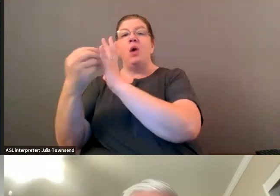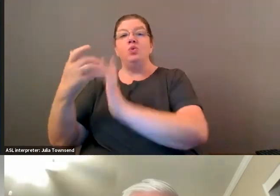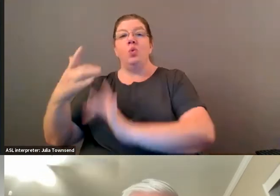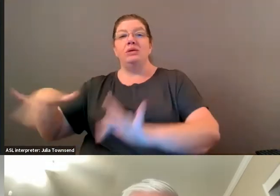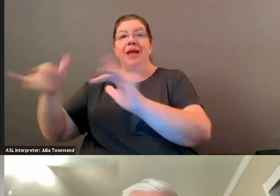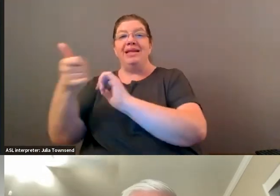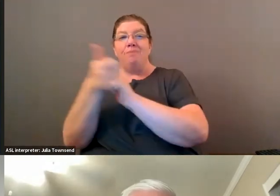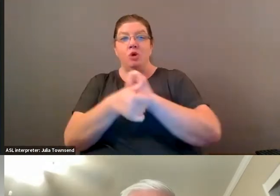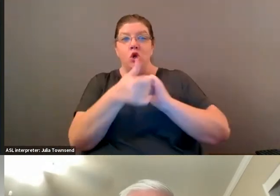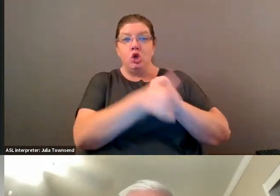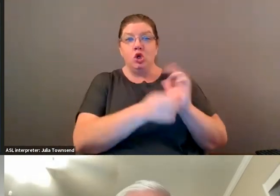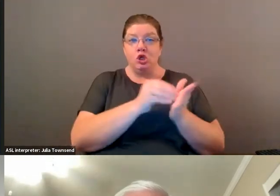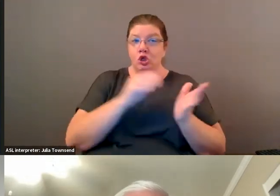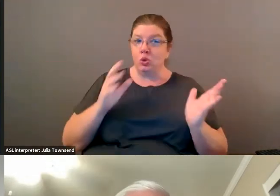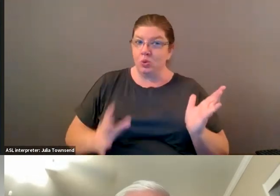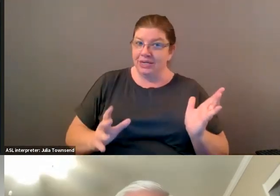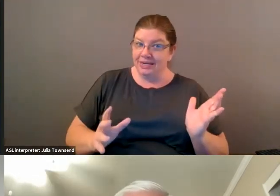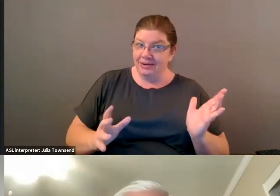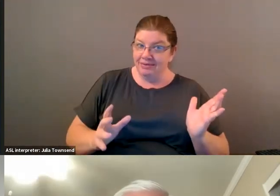per student